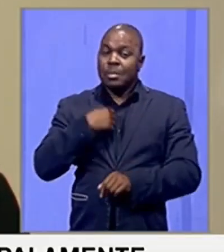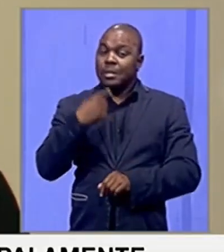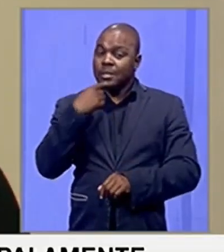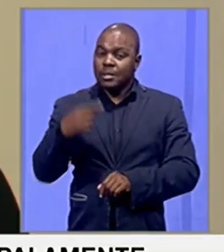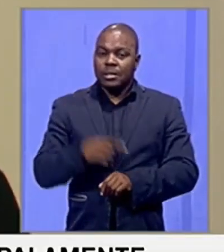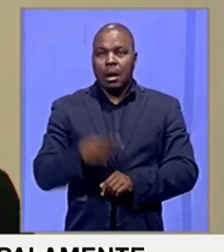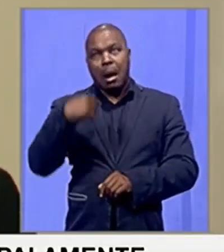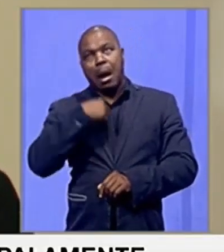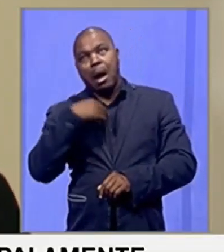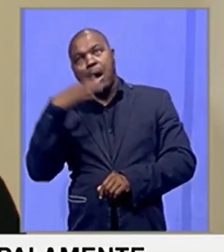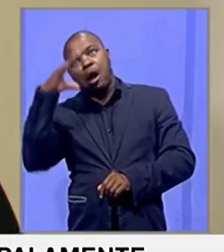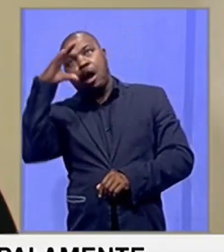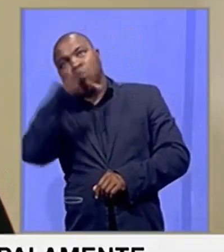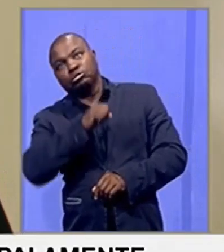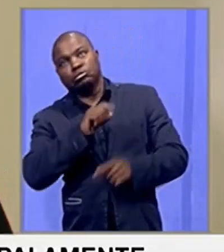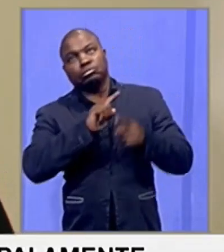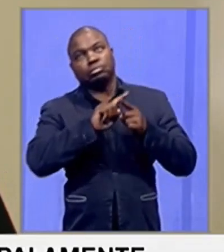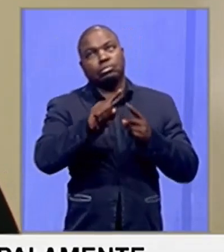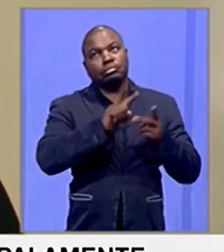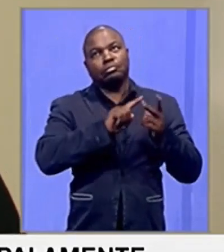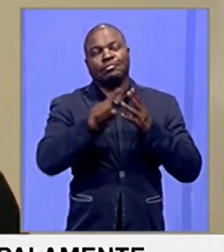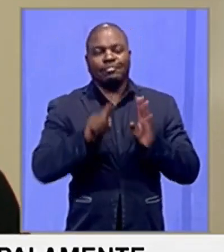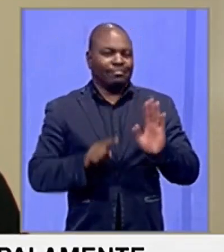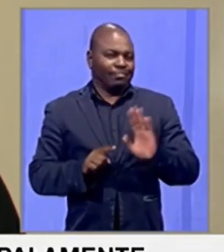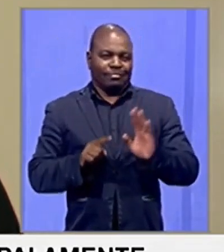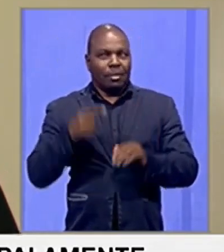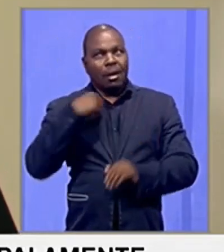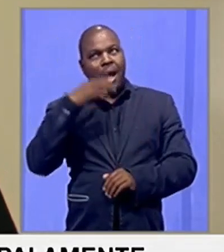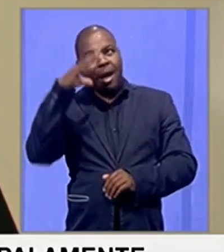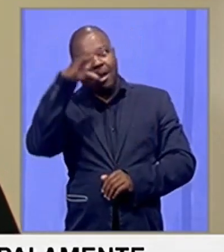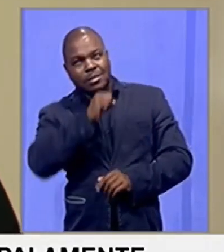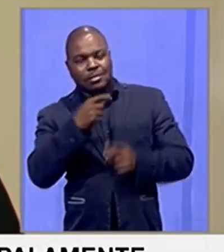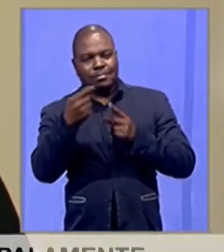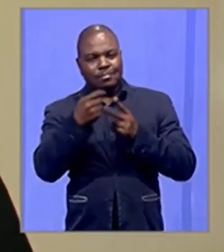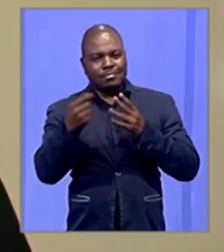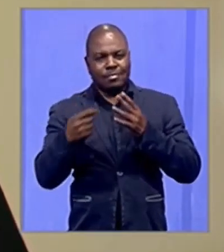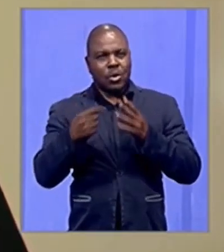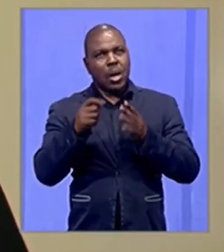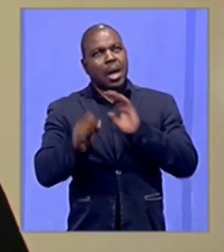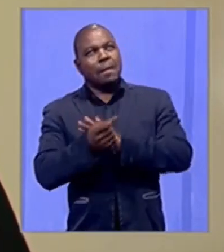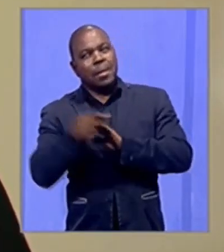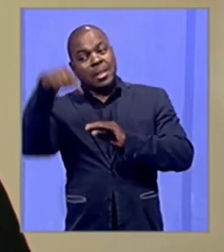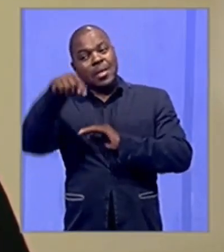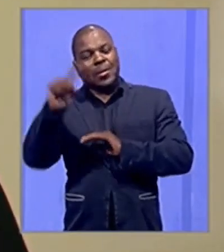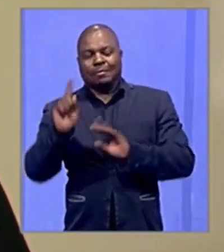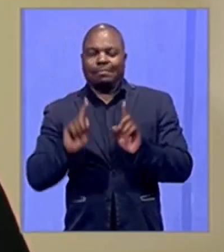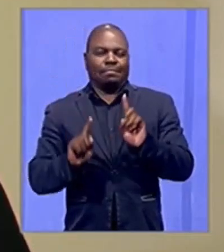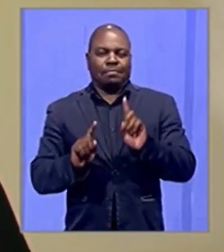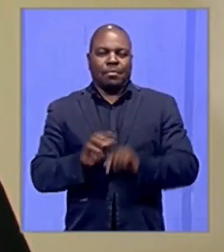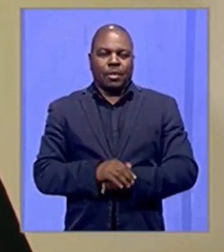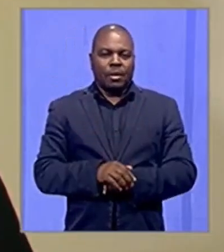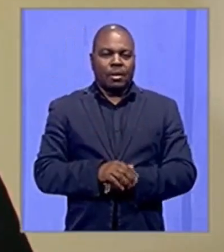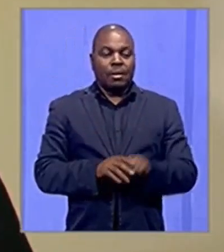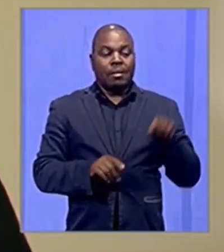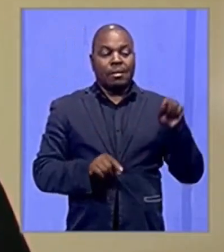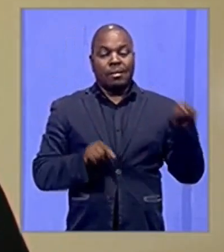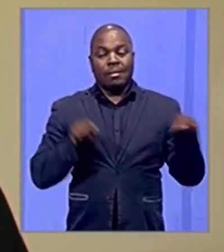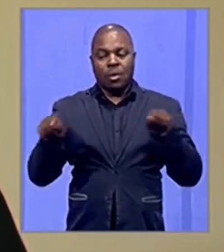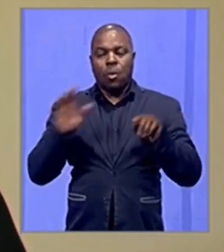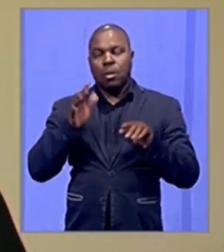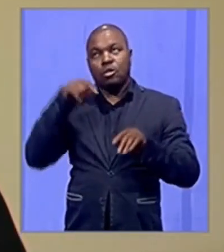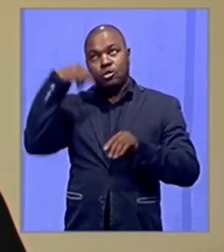make assumptions and guess what could have happened inside there. The presiding officers will be able to tell